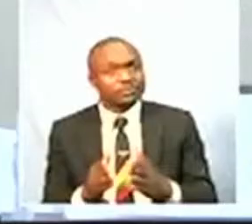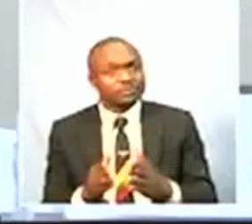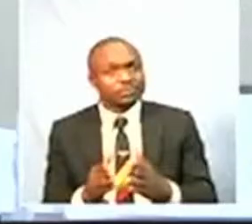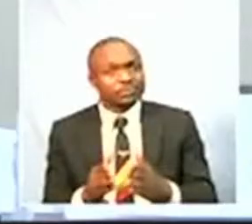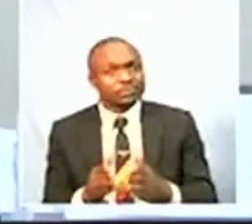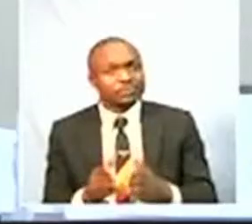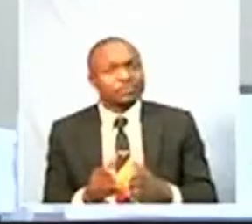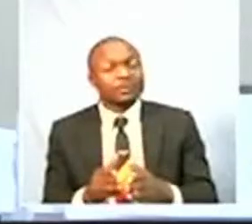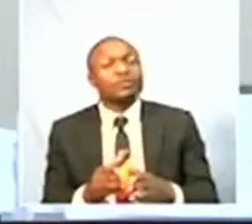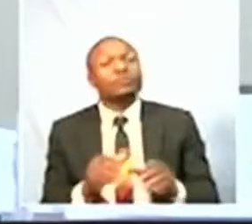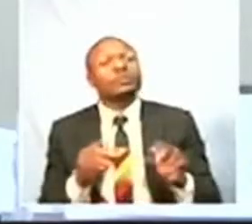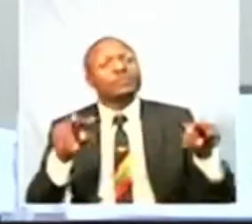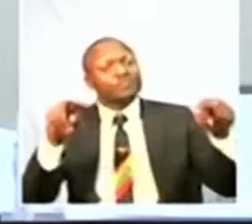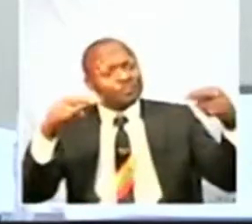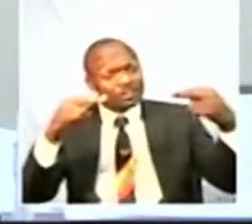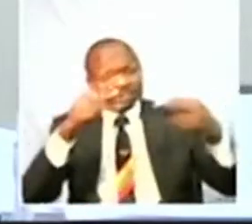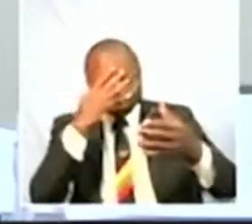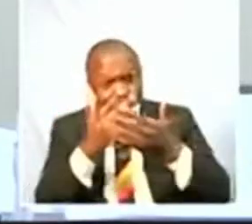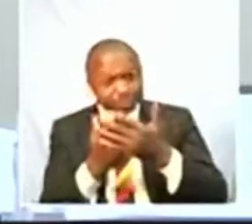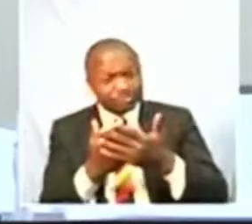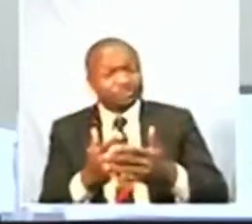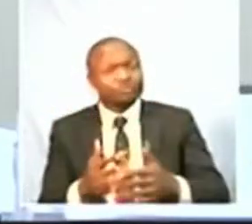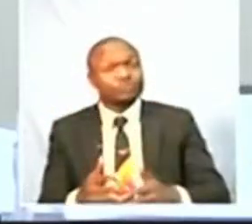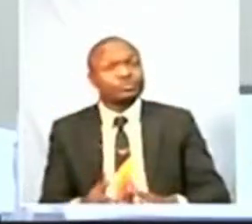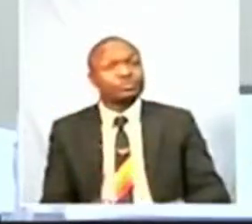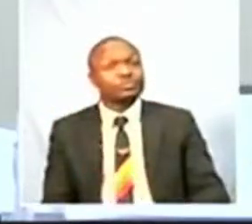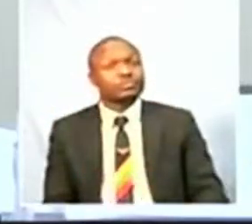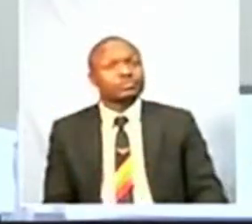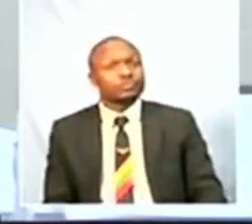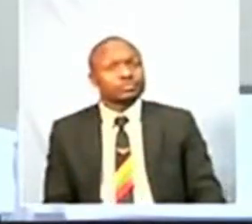would be facing the jail.